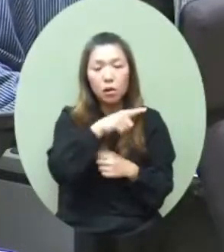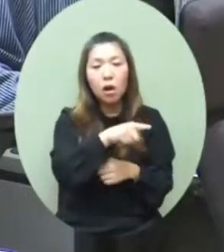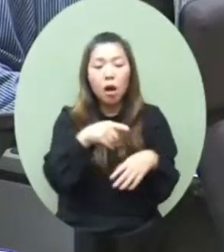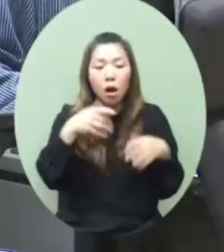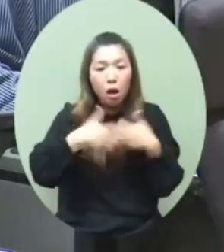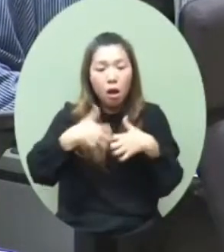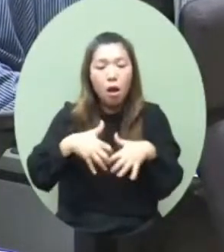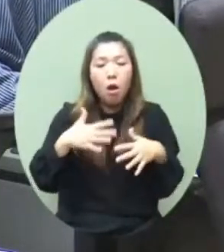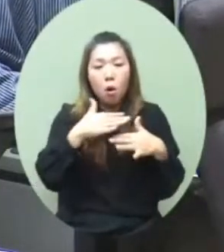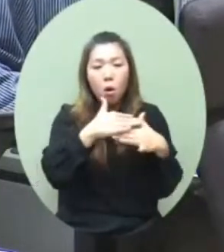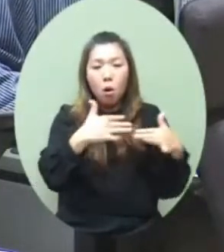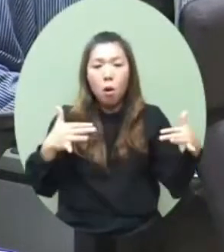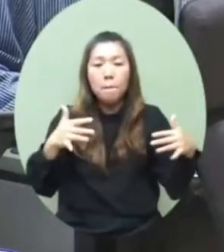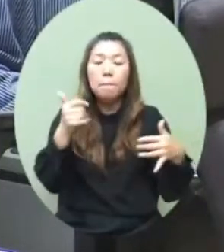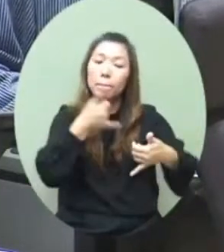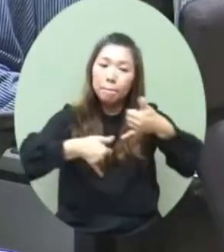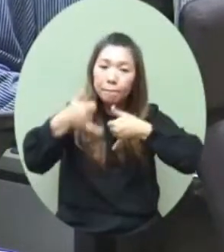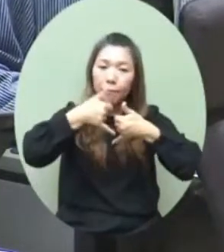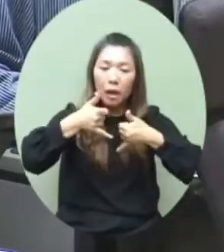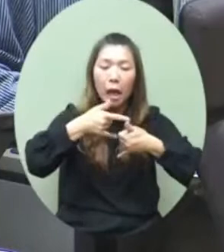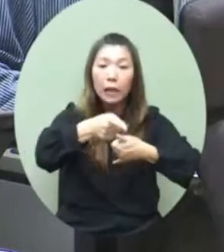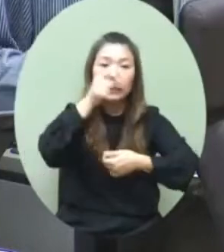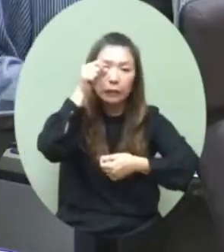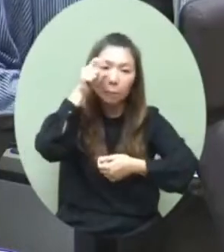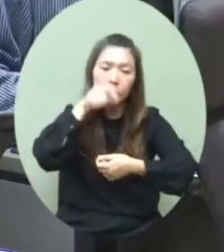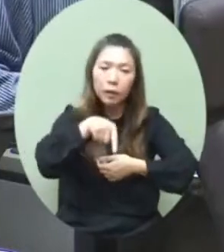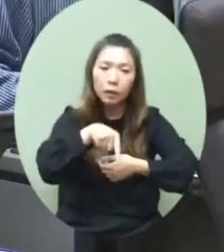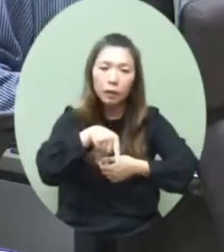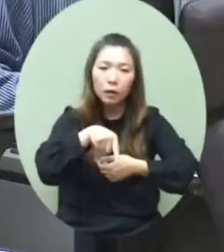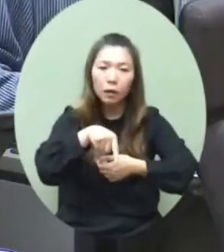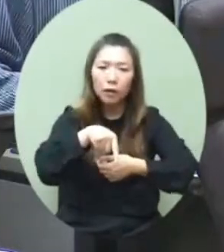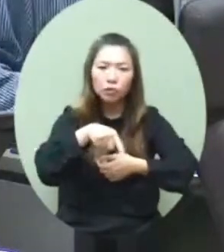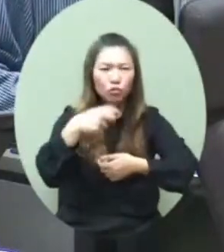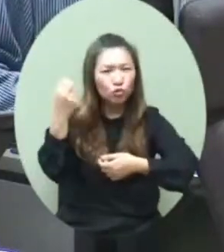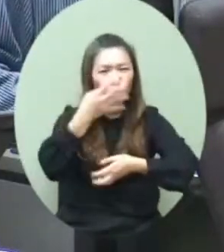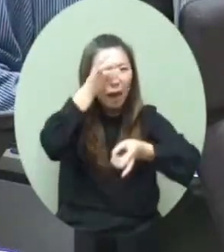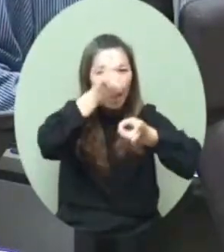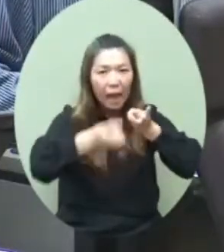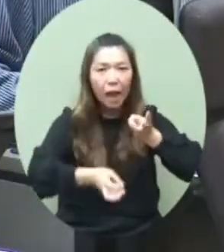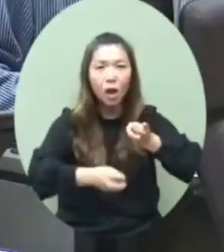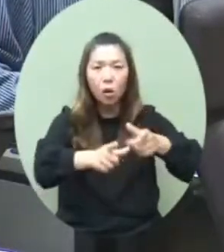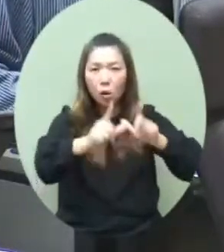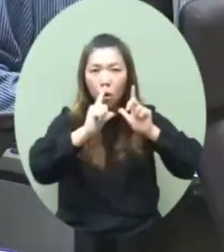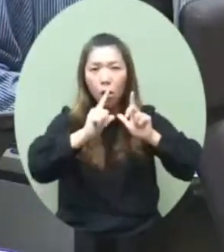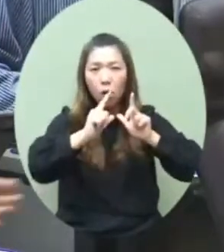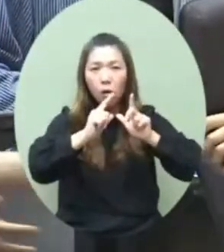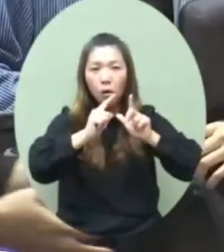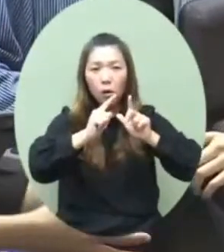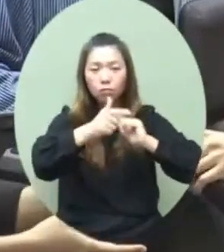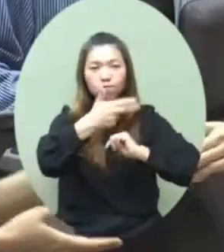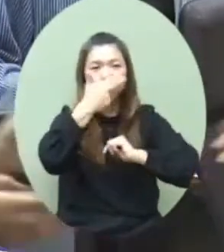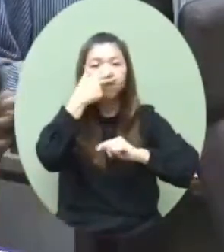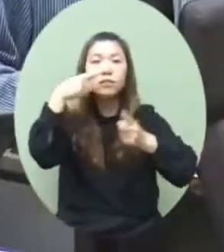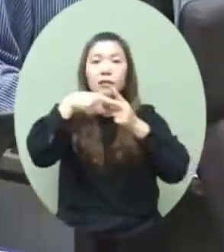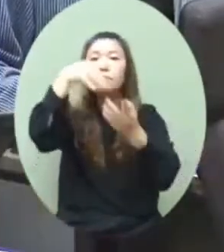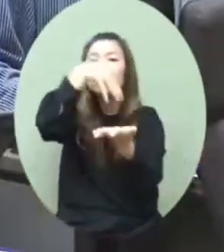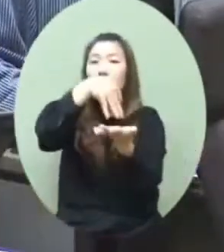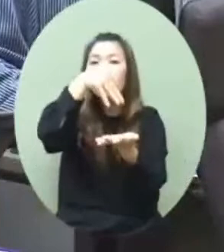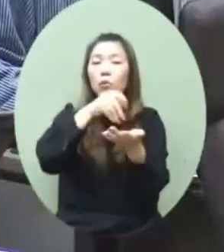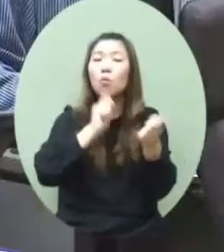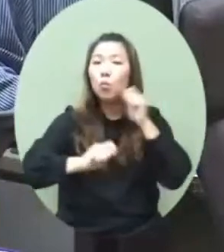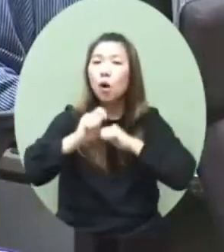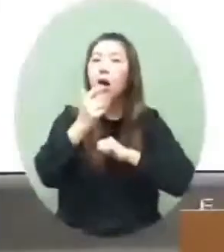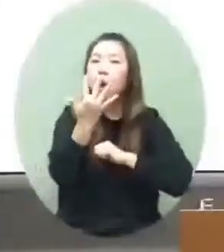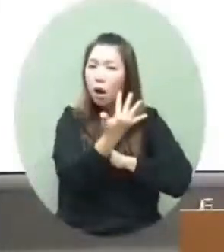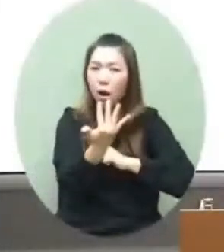the details? And how many people do you expect will attend the carnival? Thank you. Yeah, thank you.